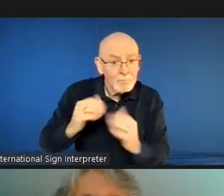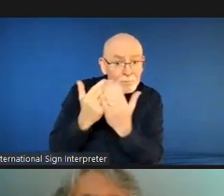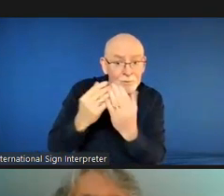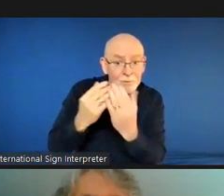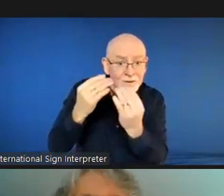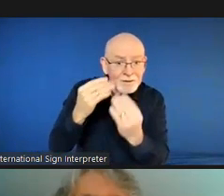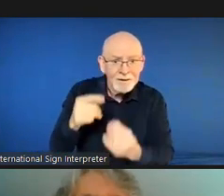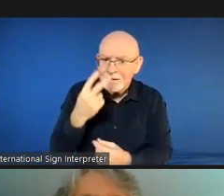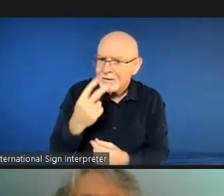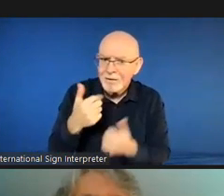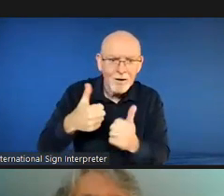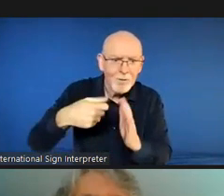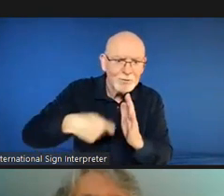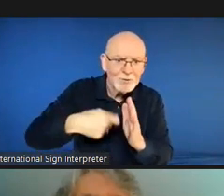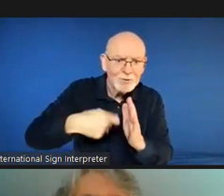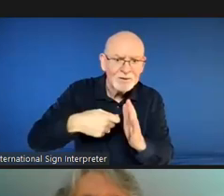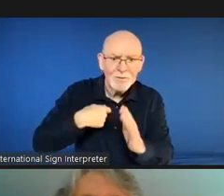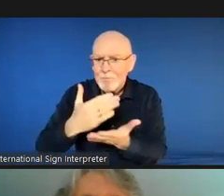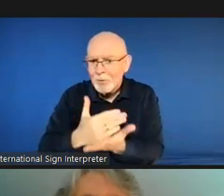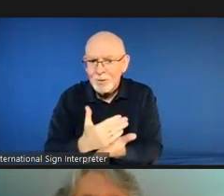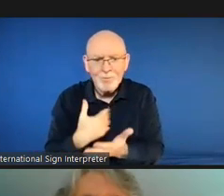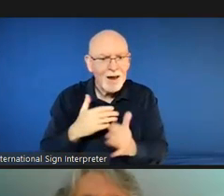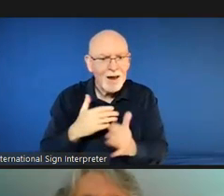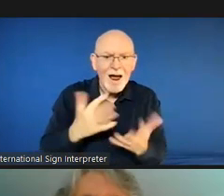it's possible and something that's achievable?